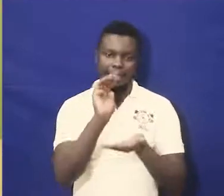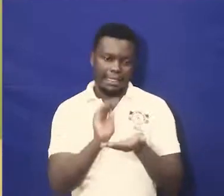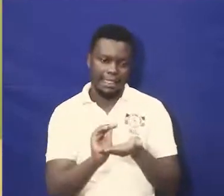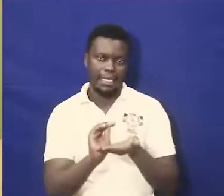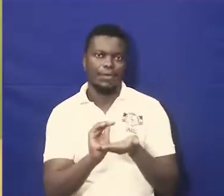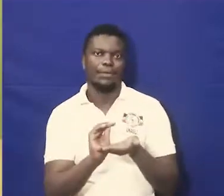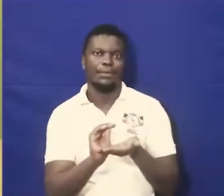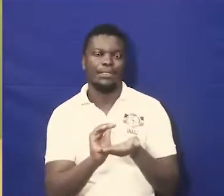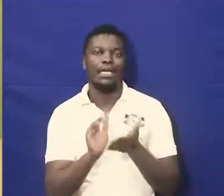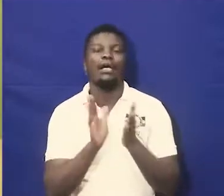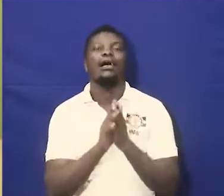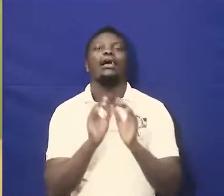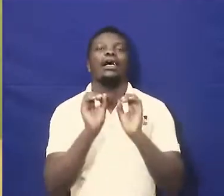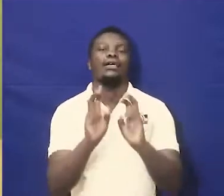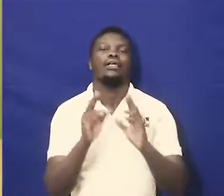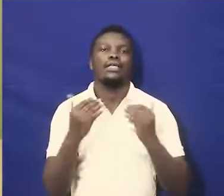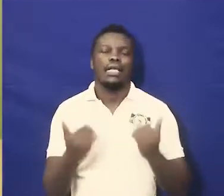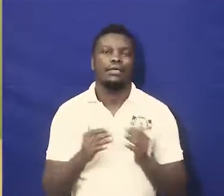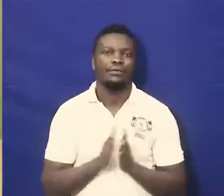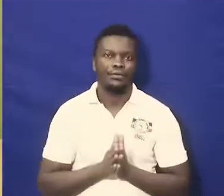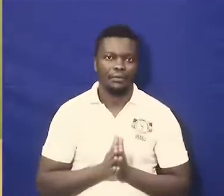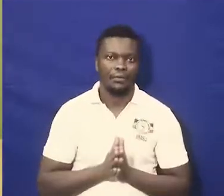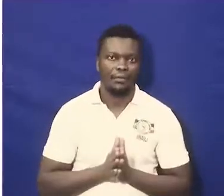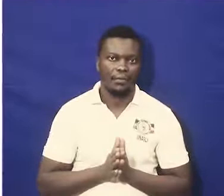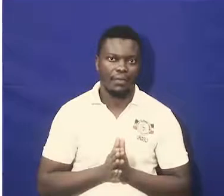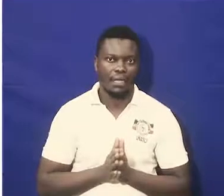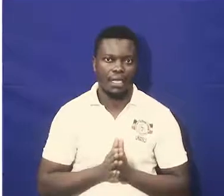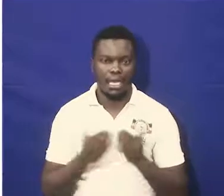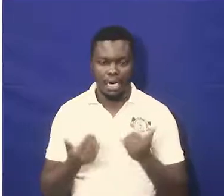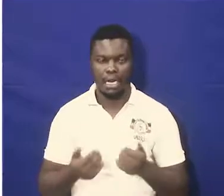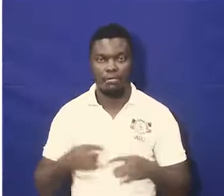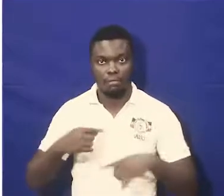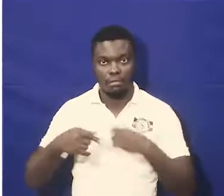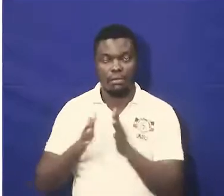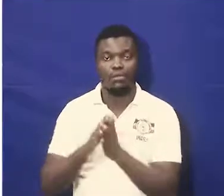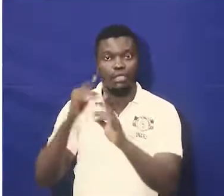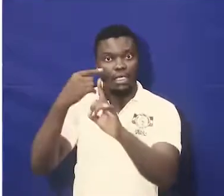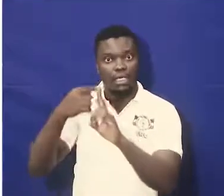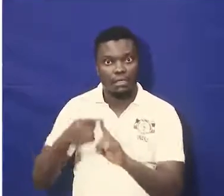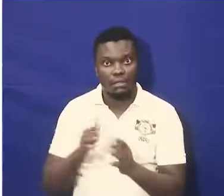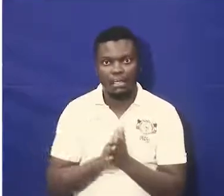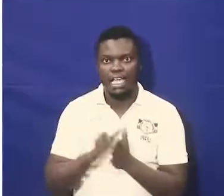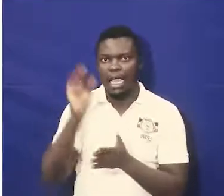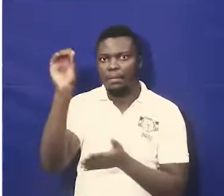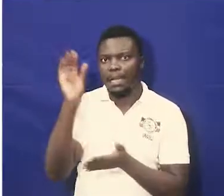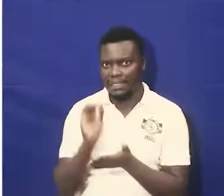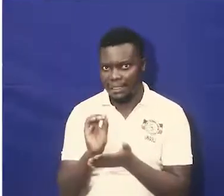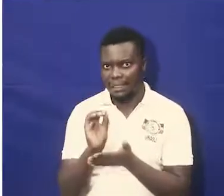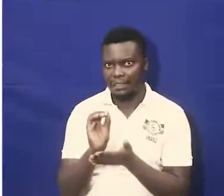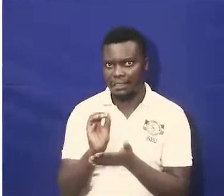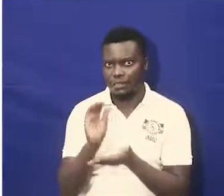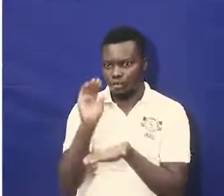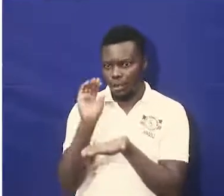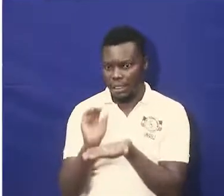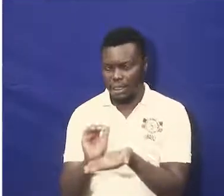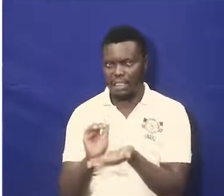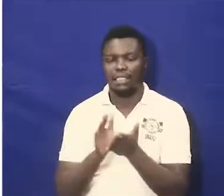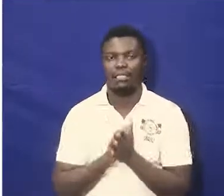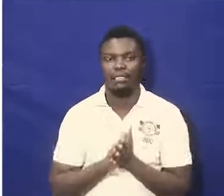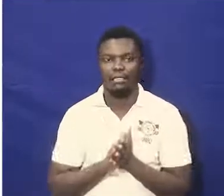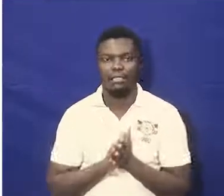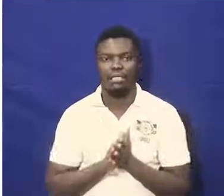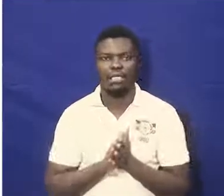So now we are going to calculate the percentage discount. Assume our percentage discount